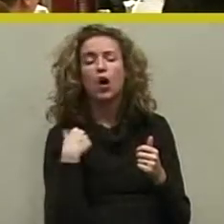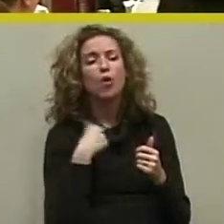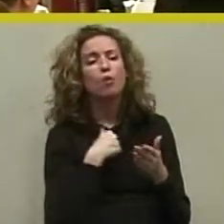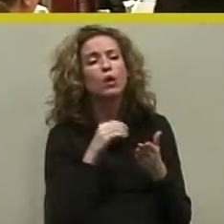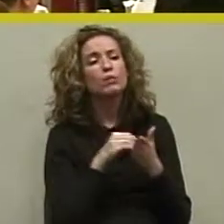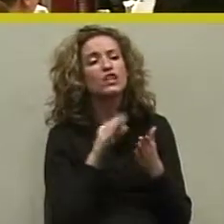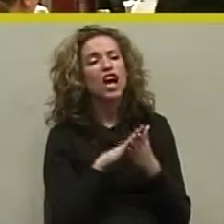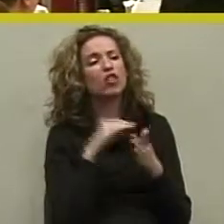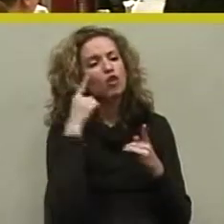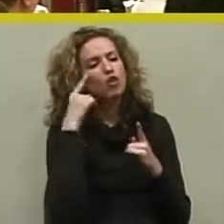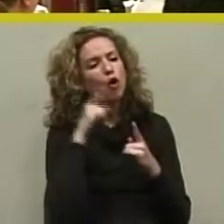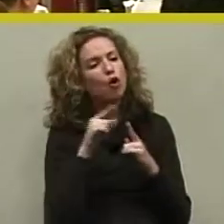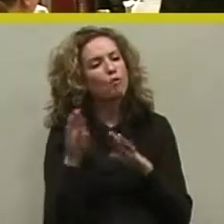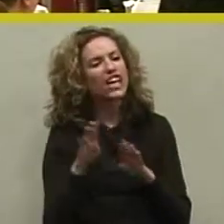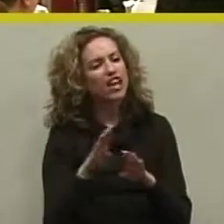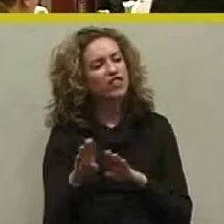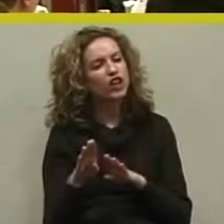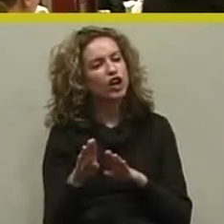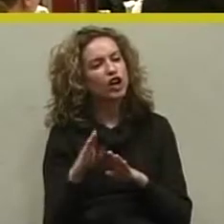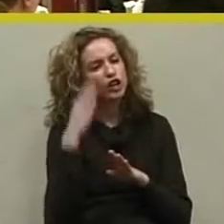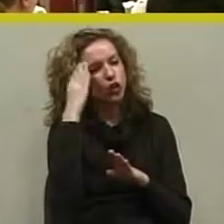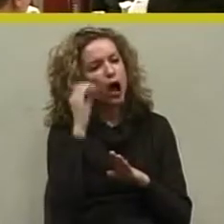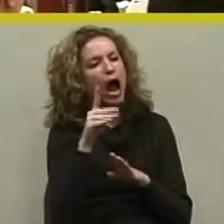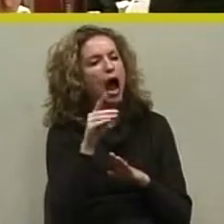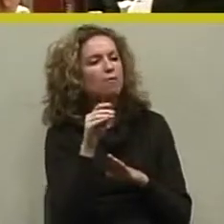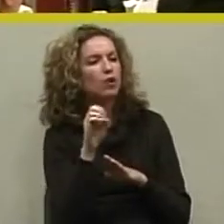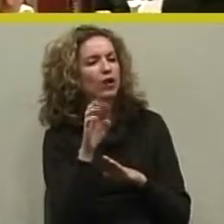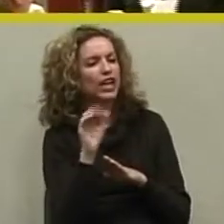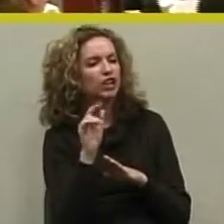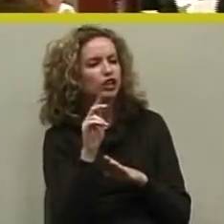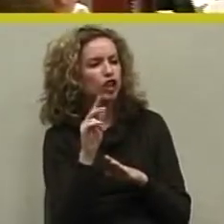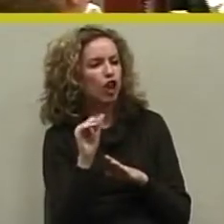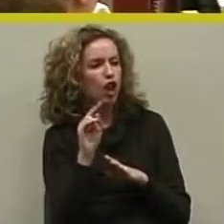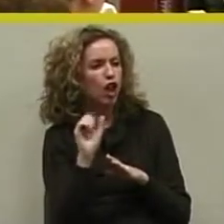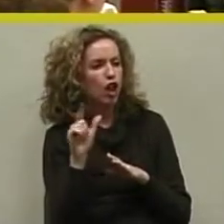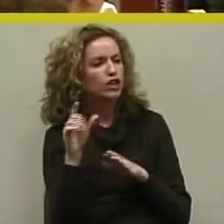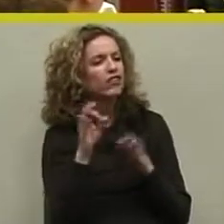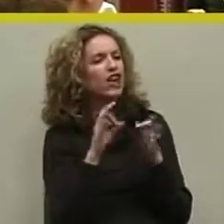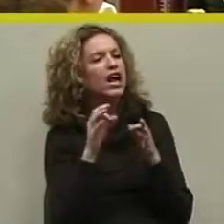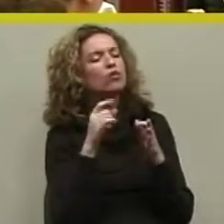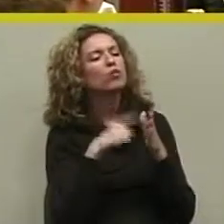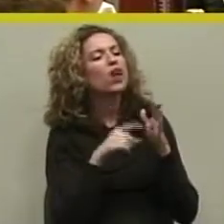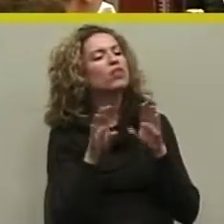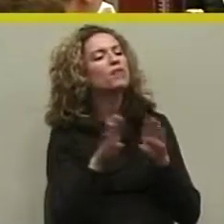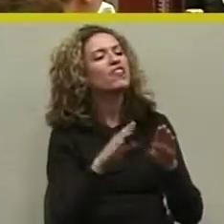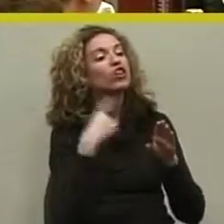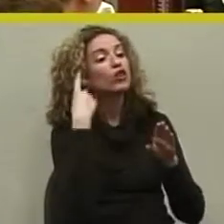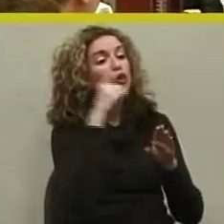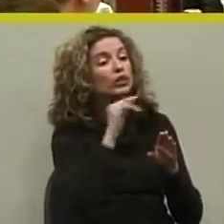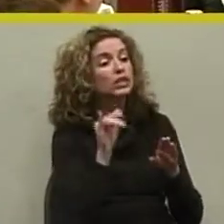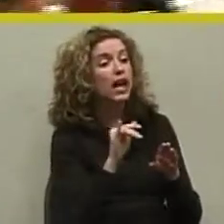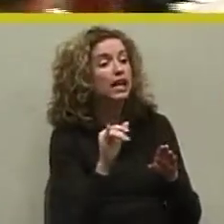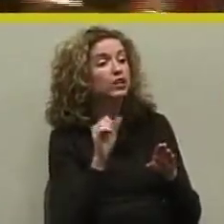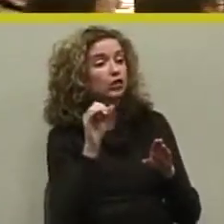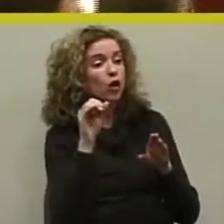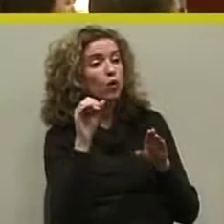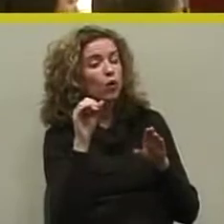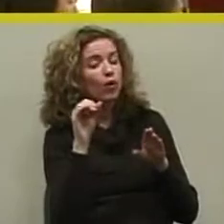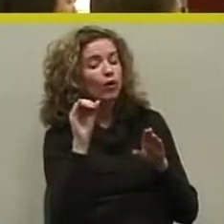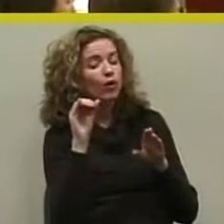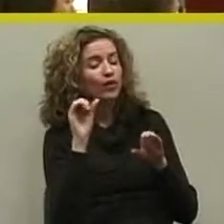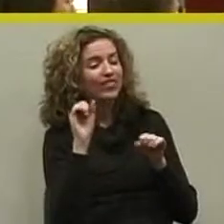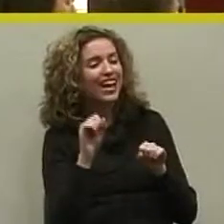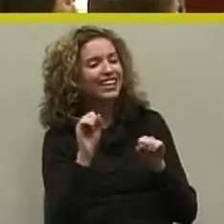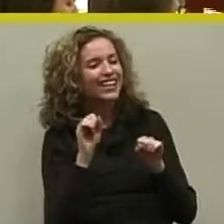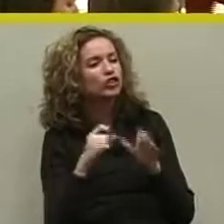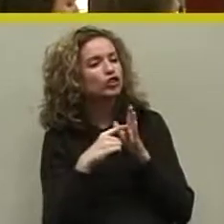goal behavior, operationally defined, of what we want the behavior to look like to say that this plan is successful. I don't